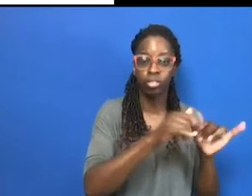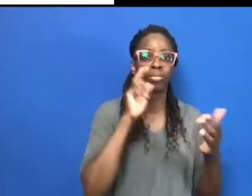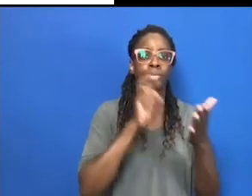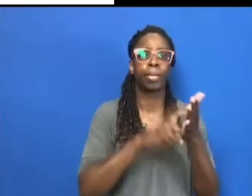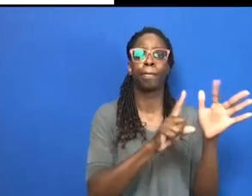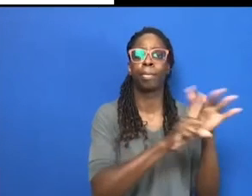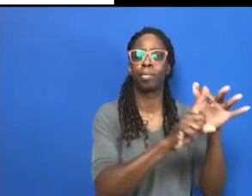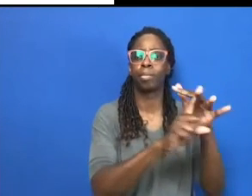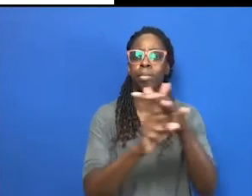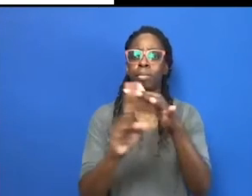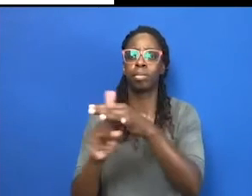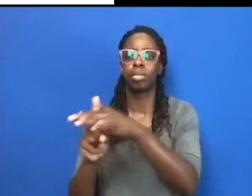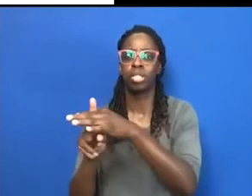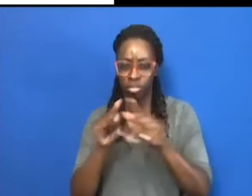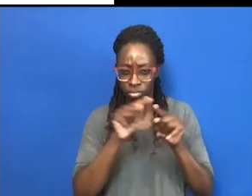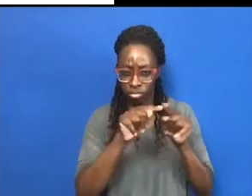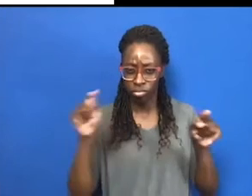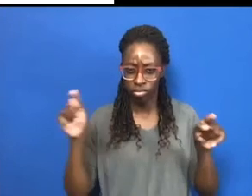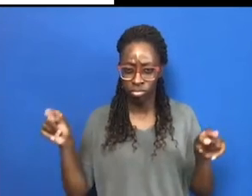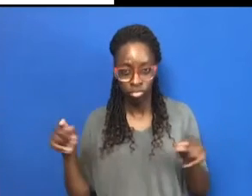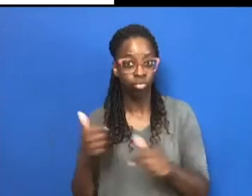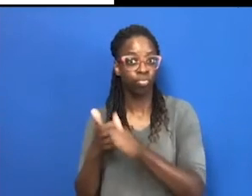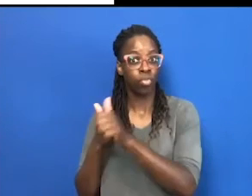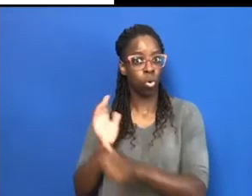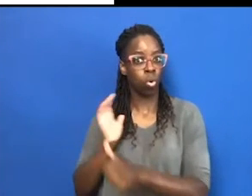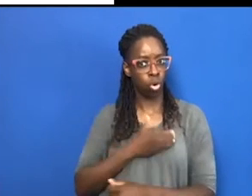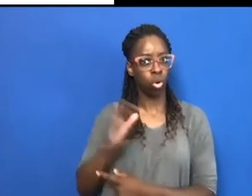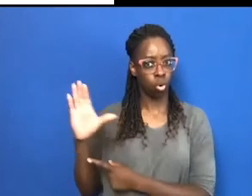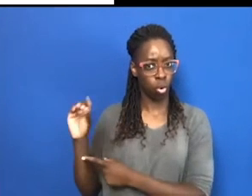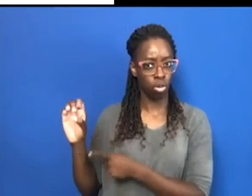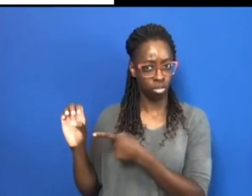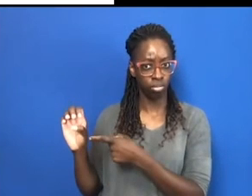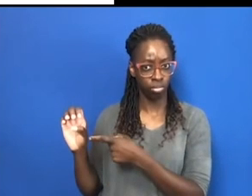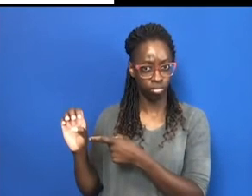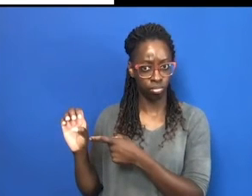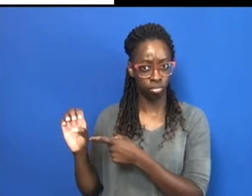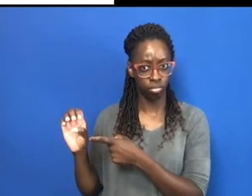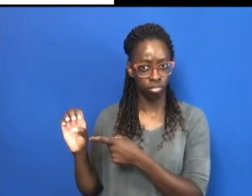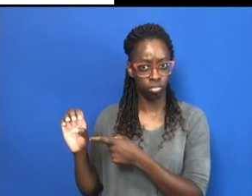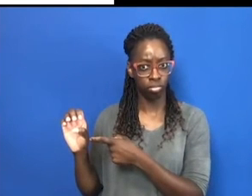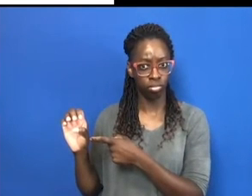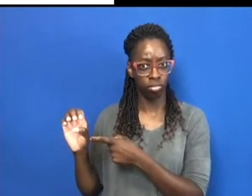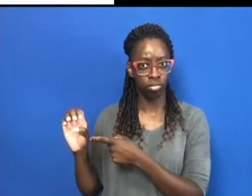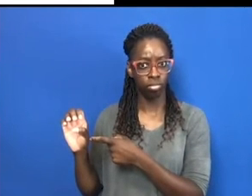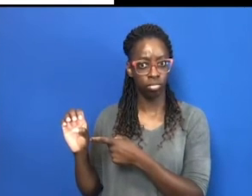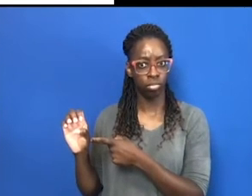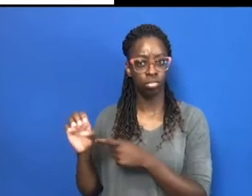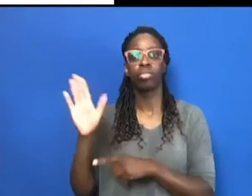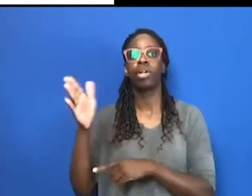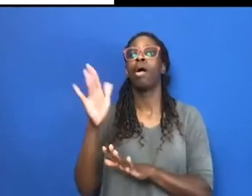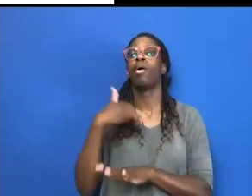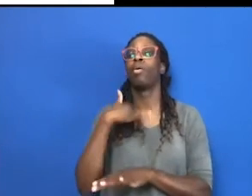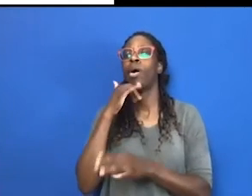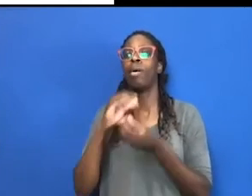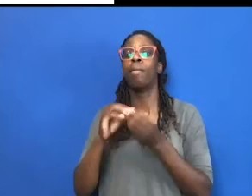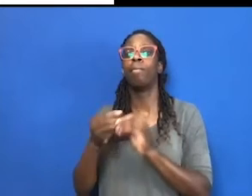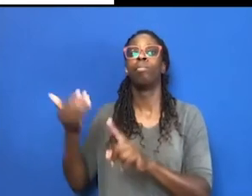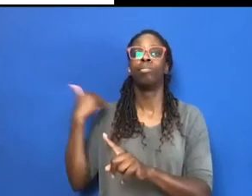team. Sorry, I said 80,000, I meant 30,000 in that previous slide. So you see here that we ended up